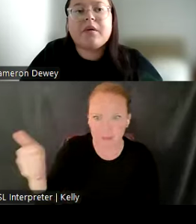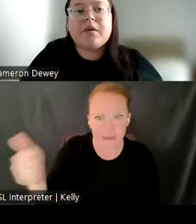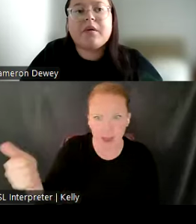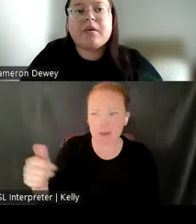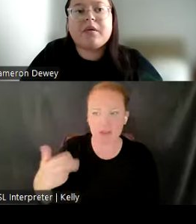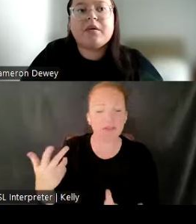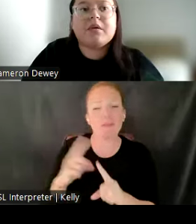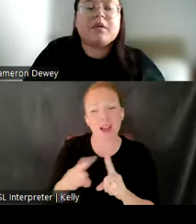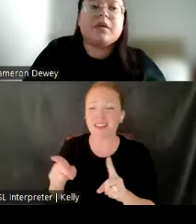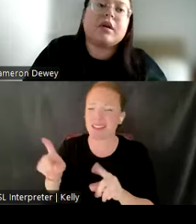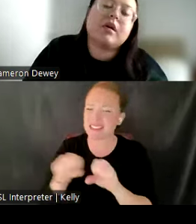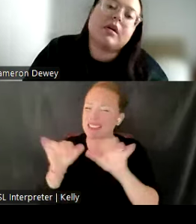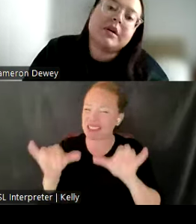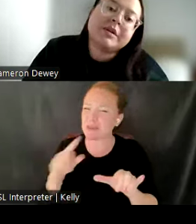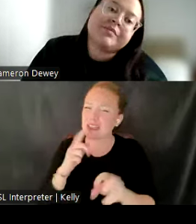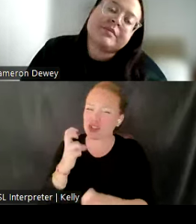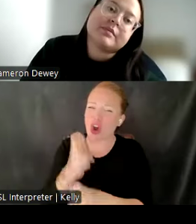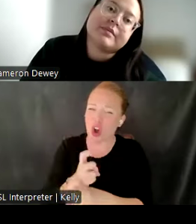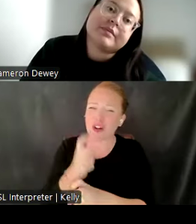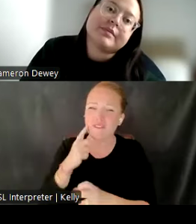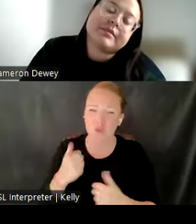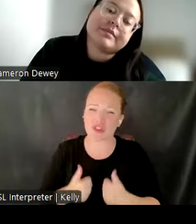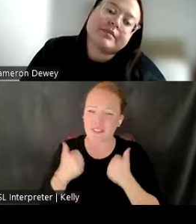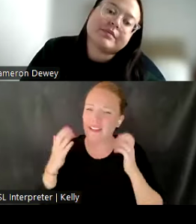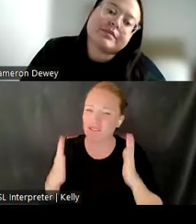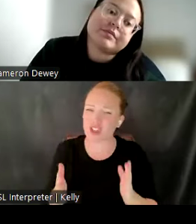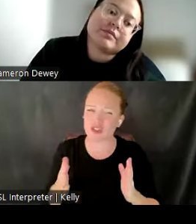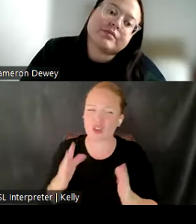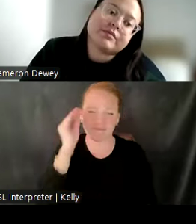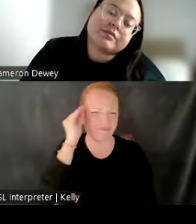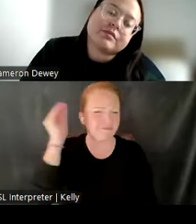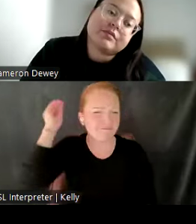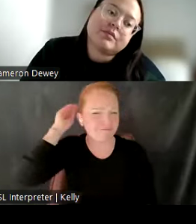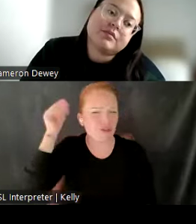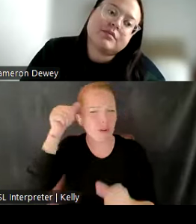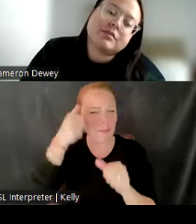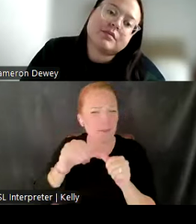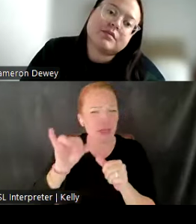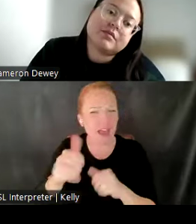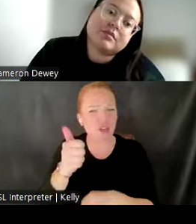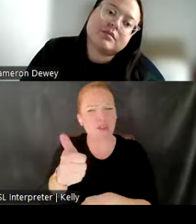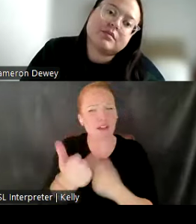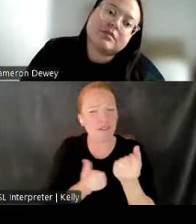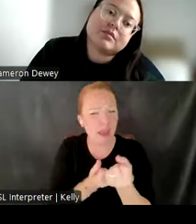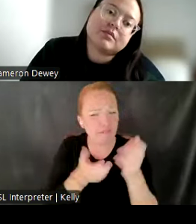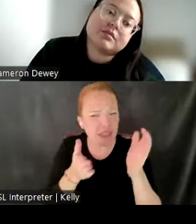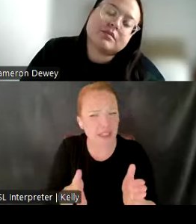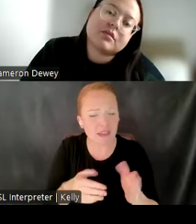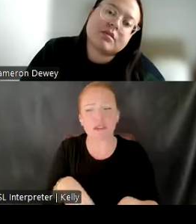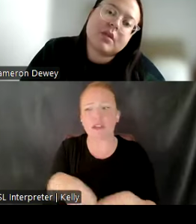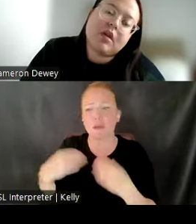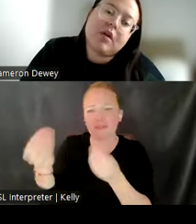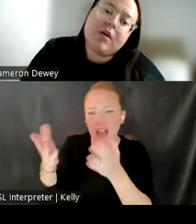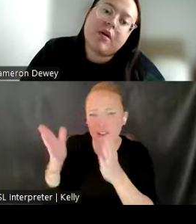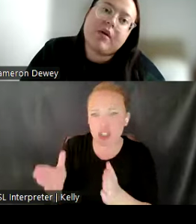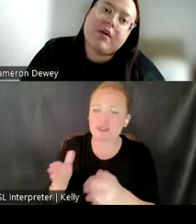on the survivor. So just keeping that in mind, as advocates, as service providers in general, that we really want to support